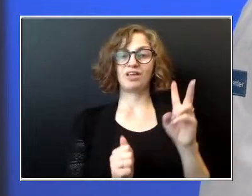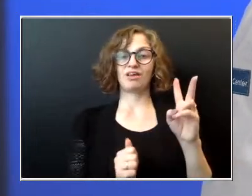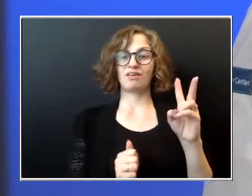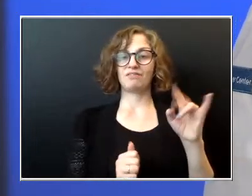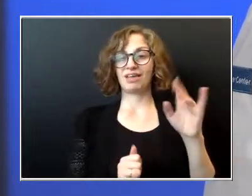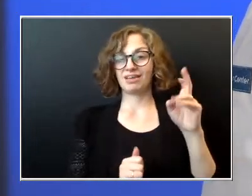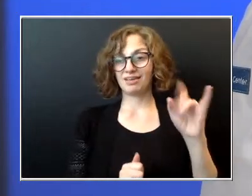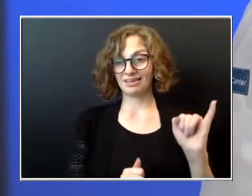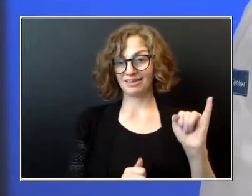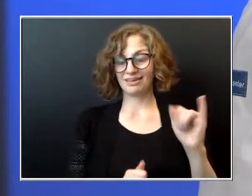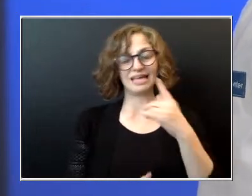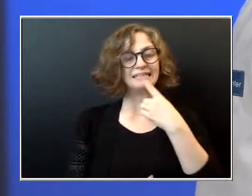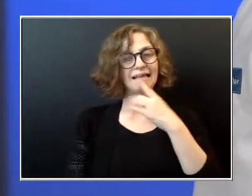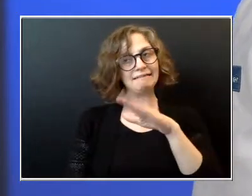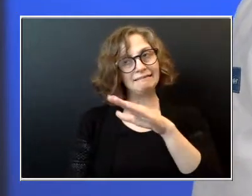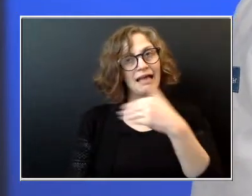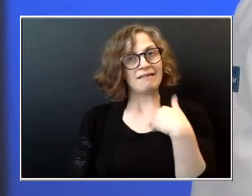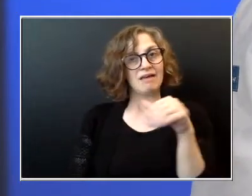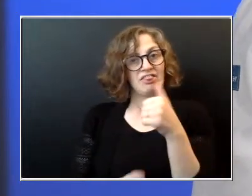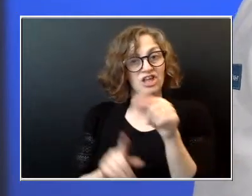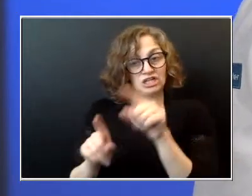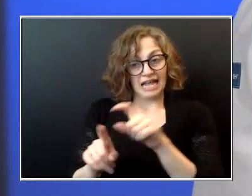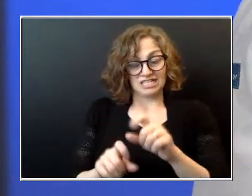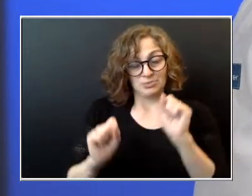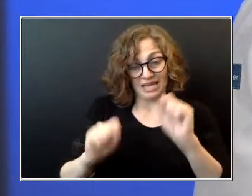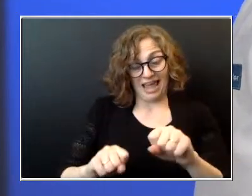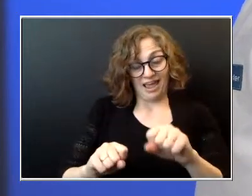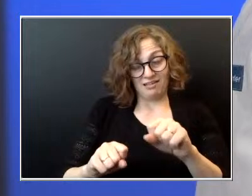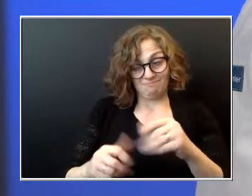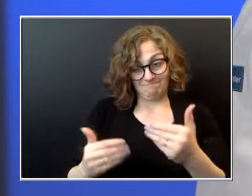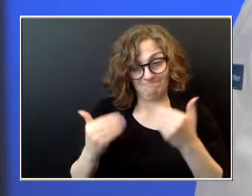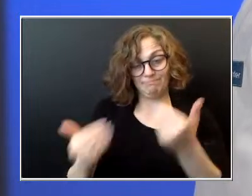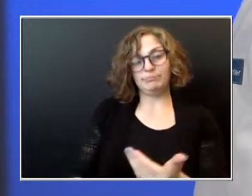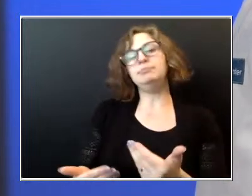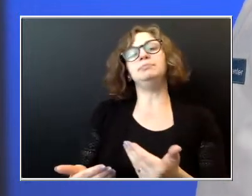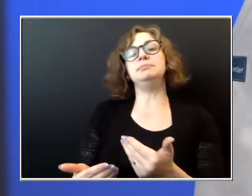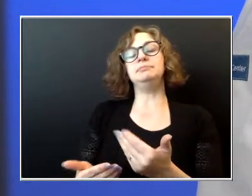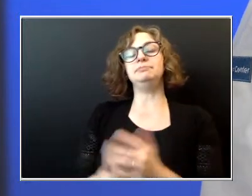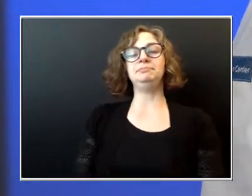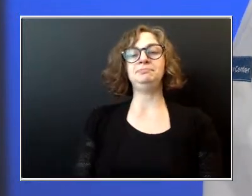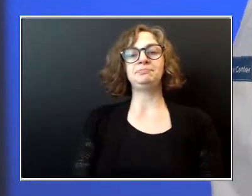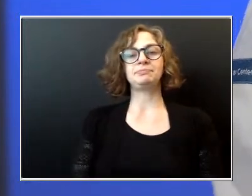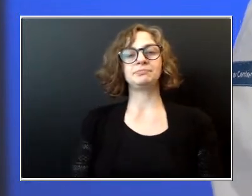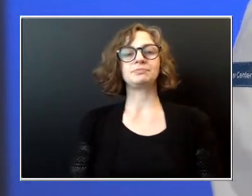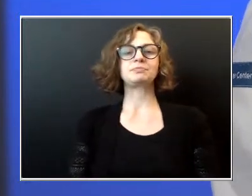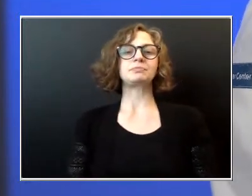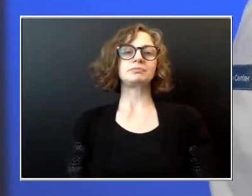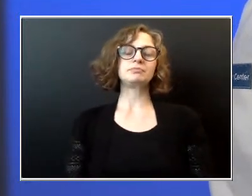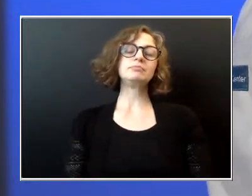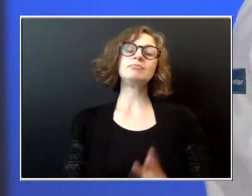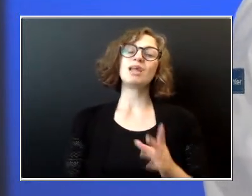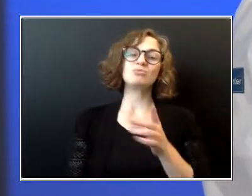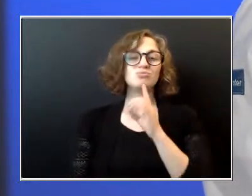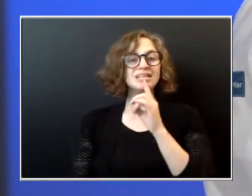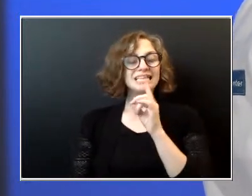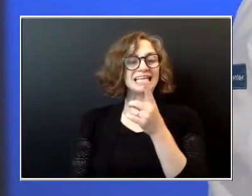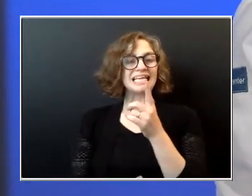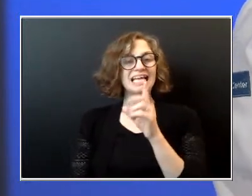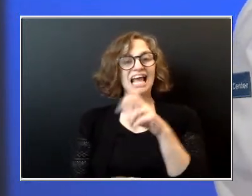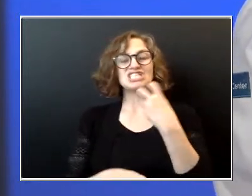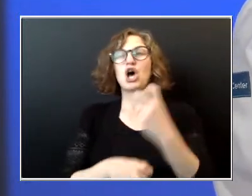do to help answer this question. And I think it's very hard to, on one hand, give reassurance that